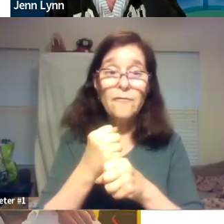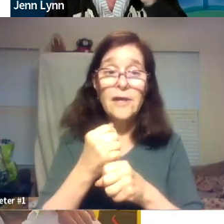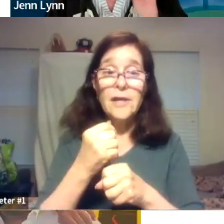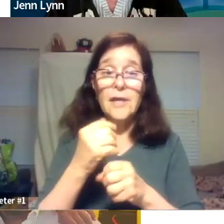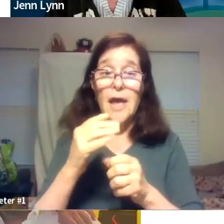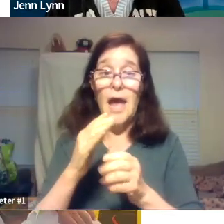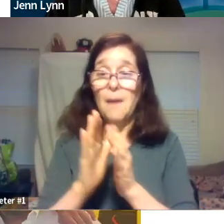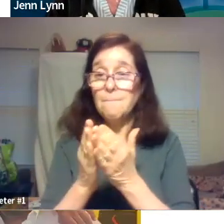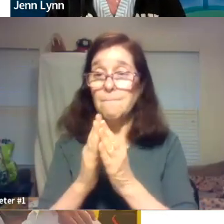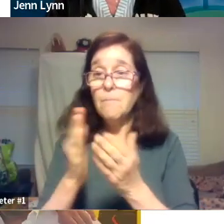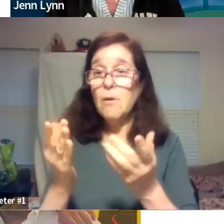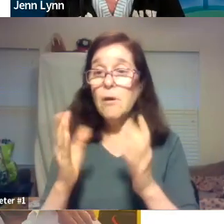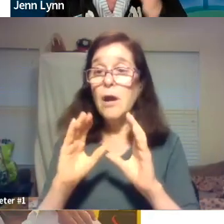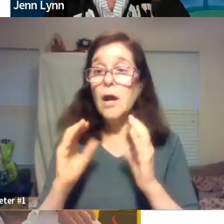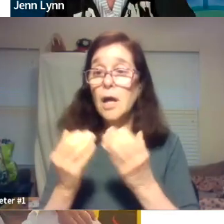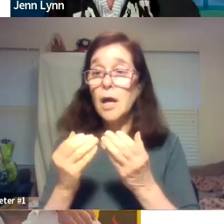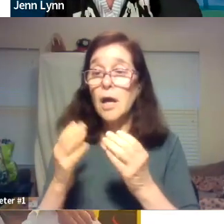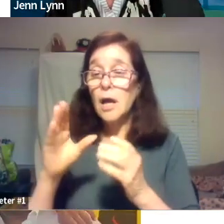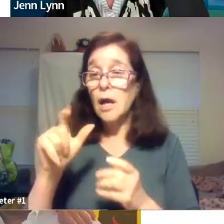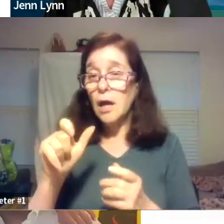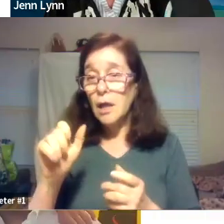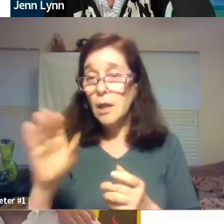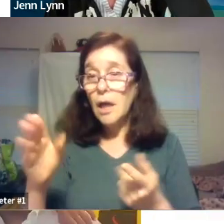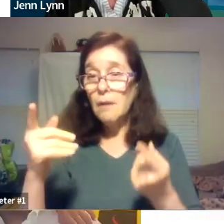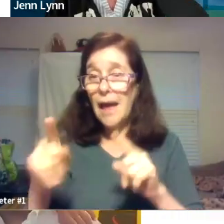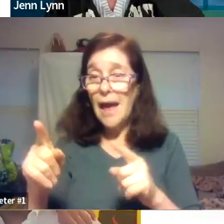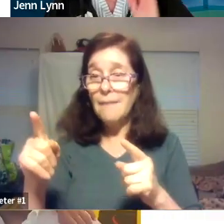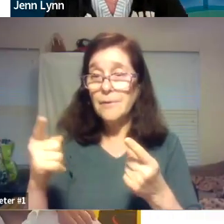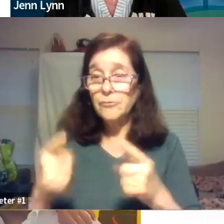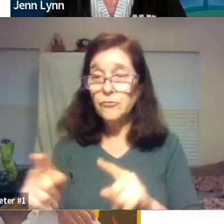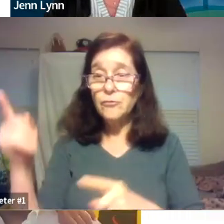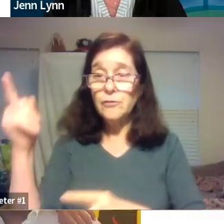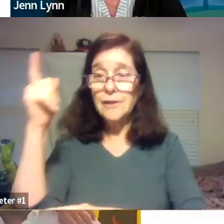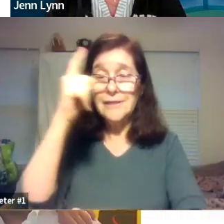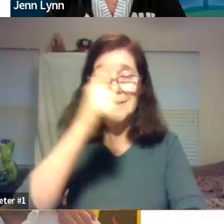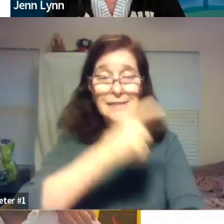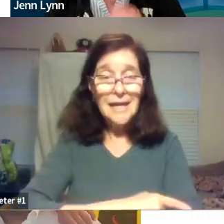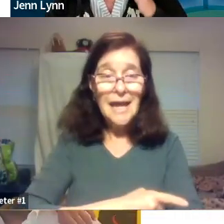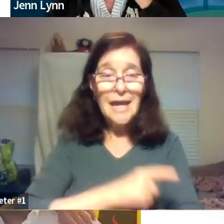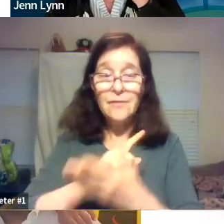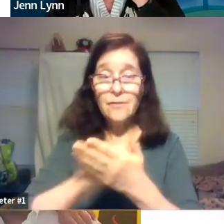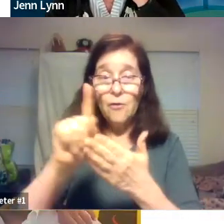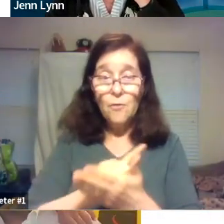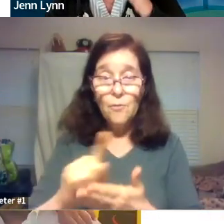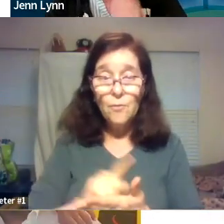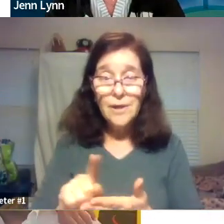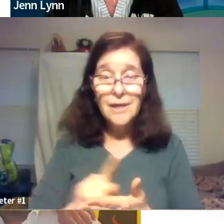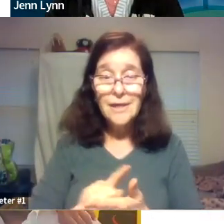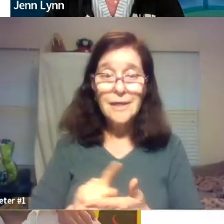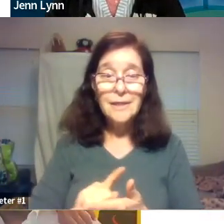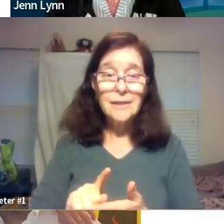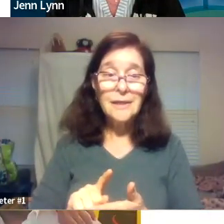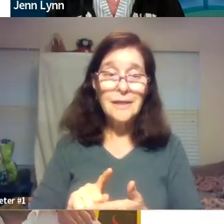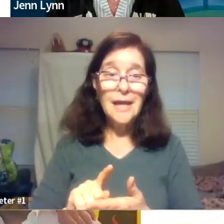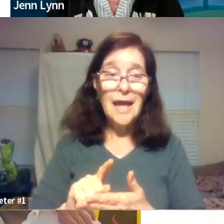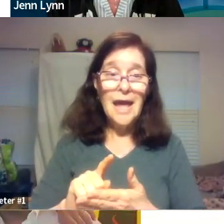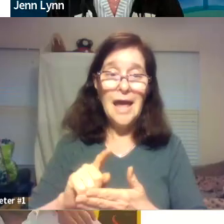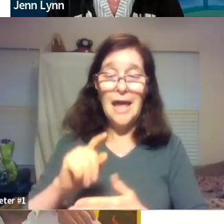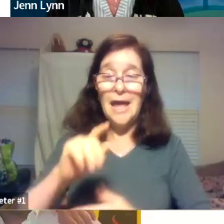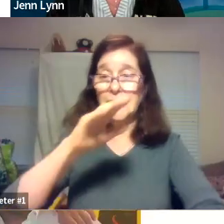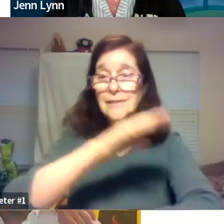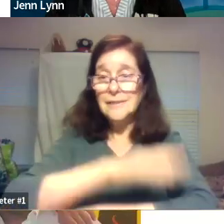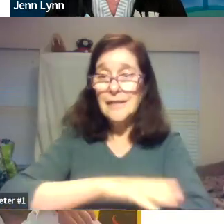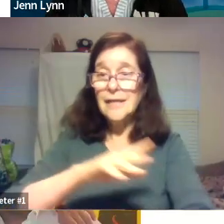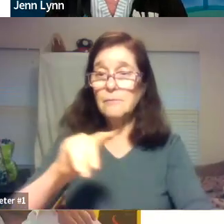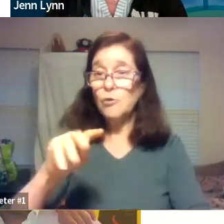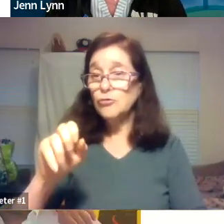weekly activities. And table talk is a once a month with Dr. Jenny Stepanek. And that's very,